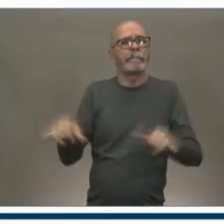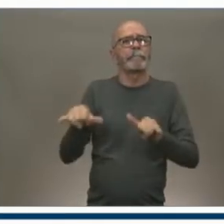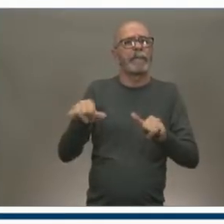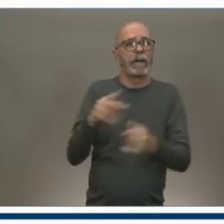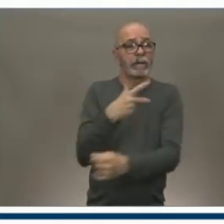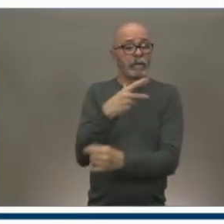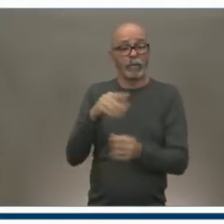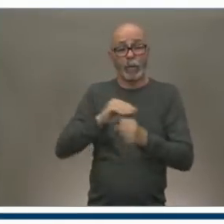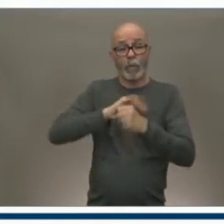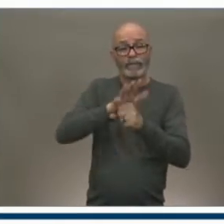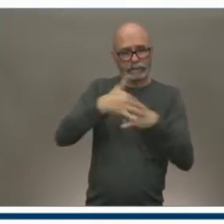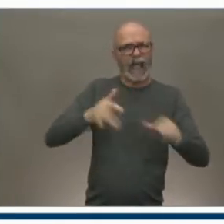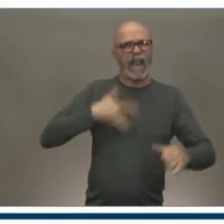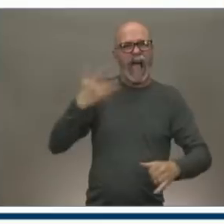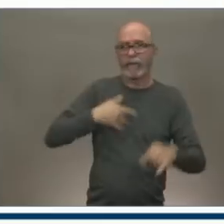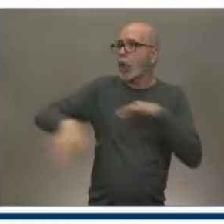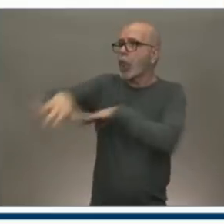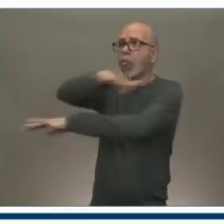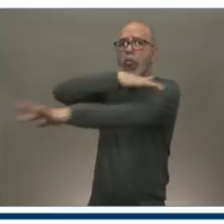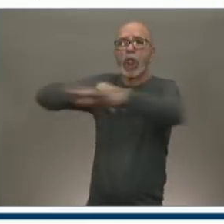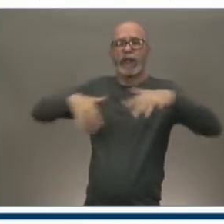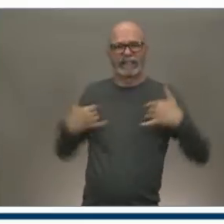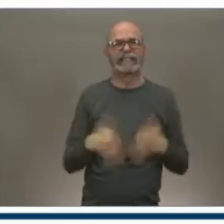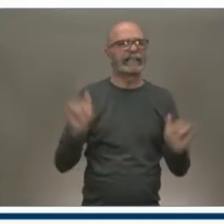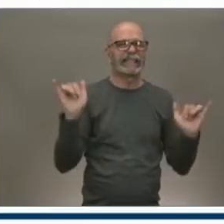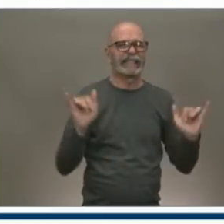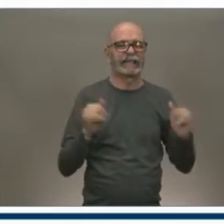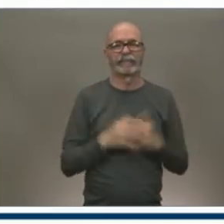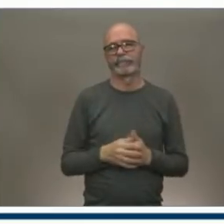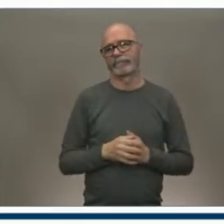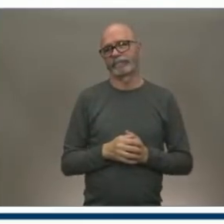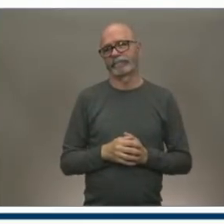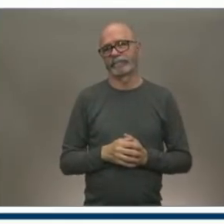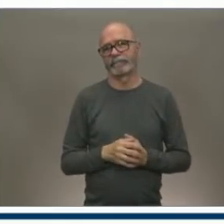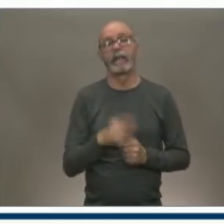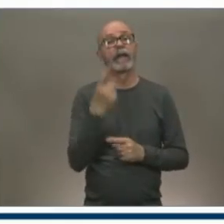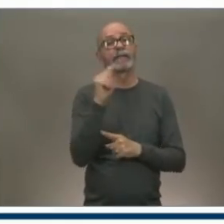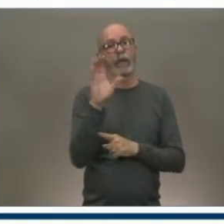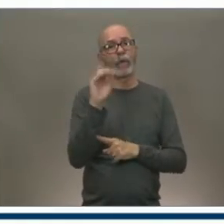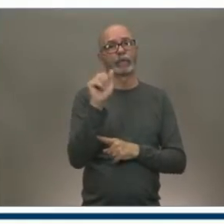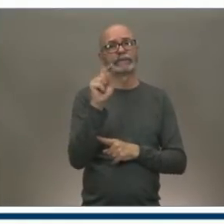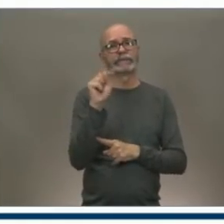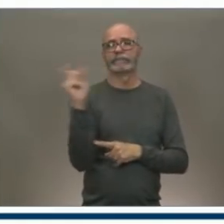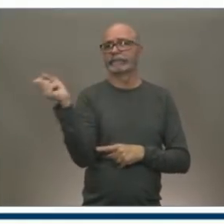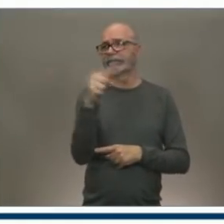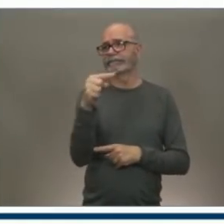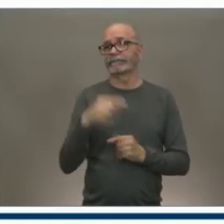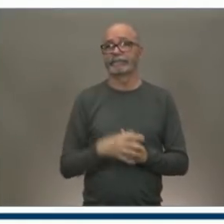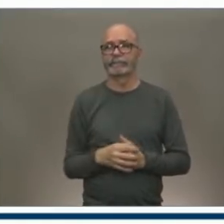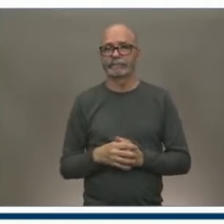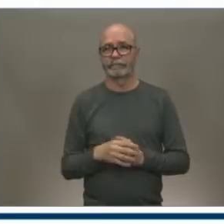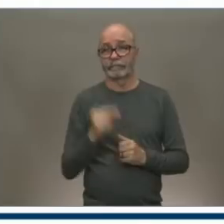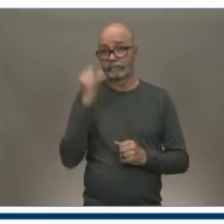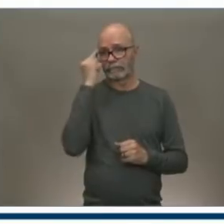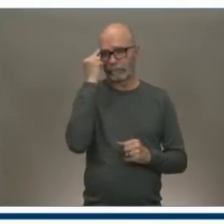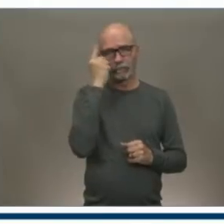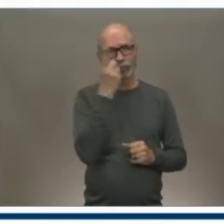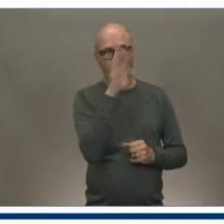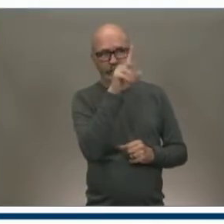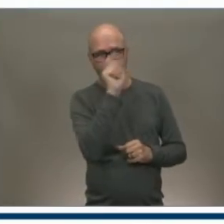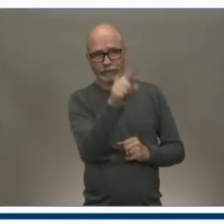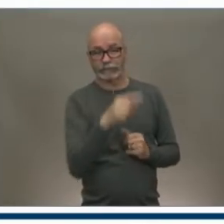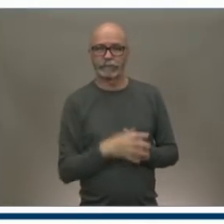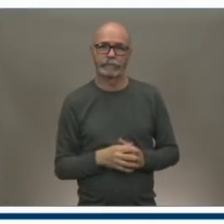Whalen with The Coast. Thanks. I'm wondering, Dr. Strang, if we'll be looking at any point